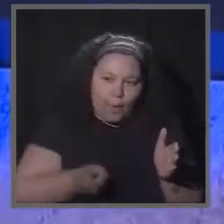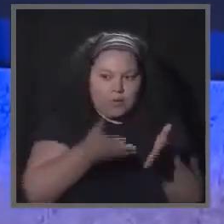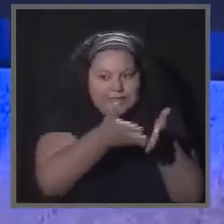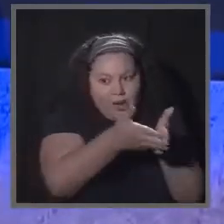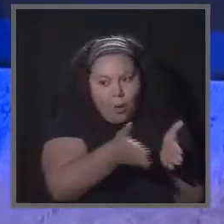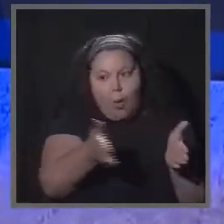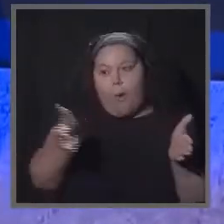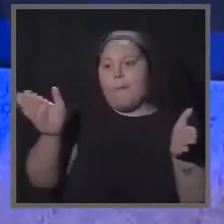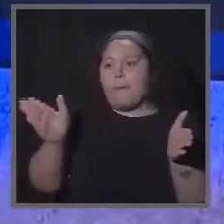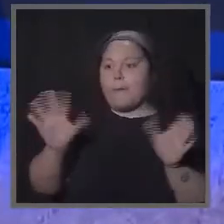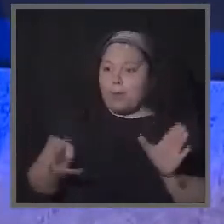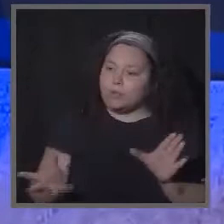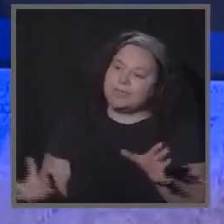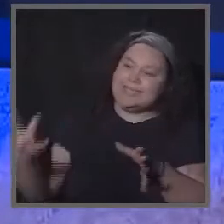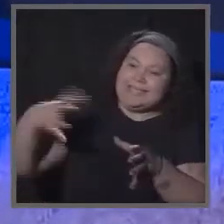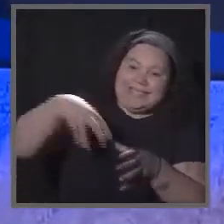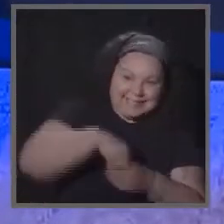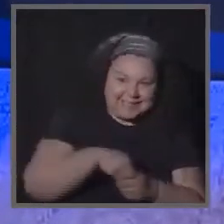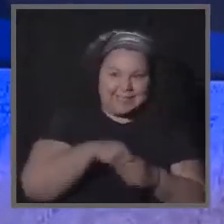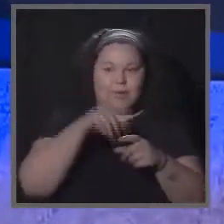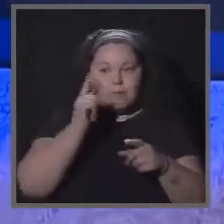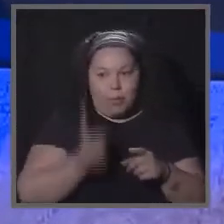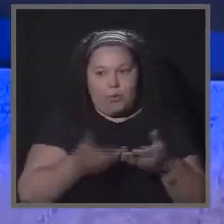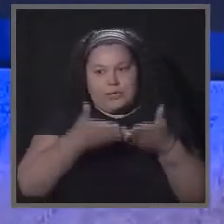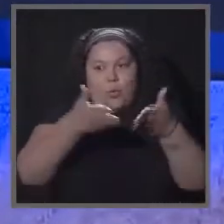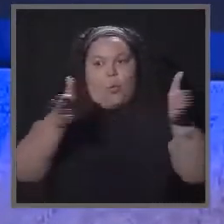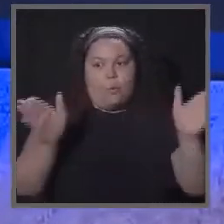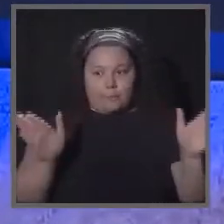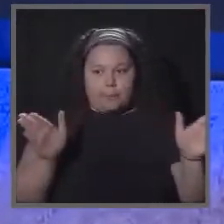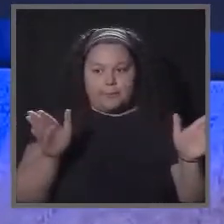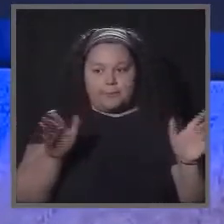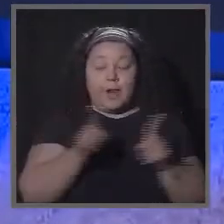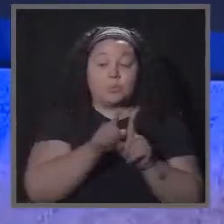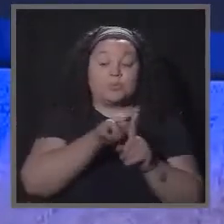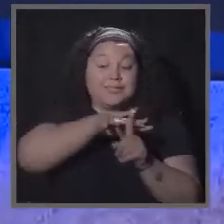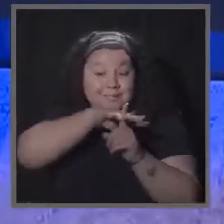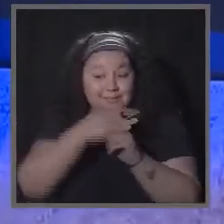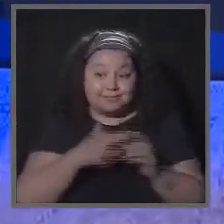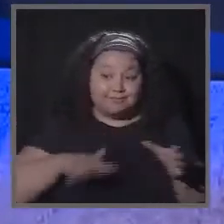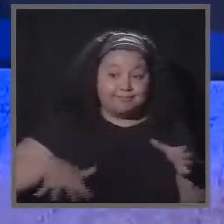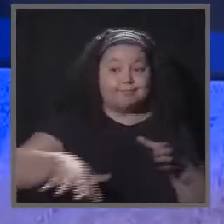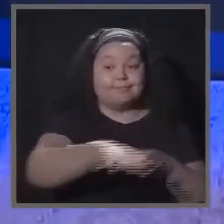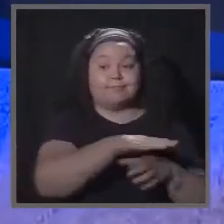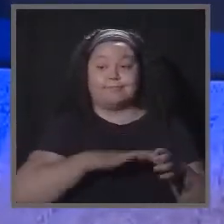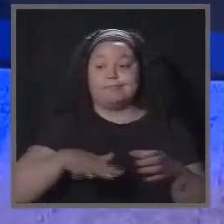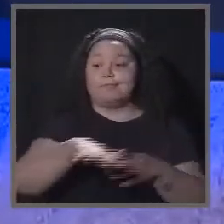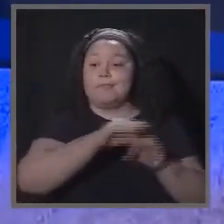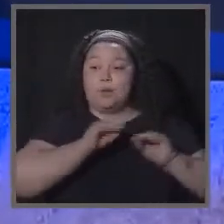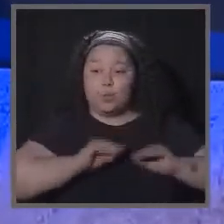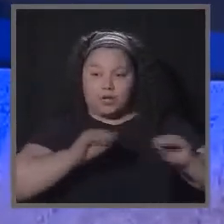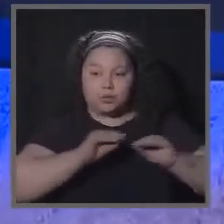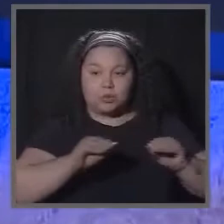been growingly more participatory, and how the social and the educational and health and environmental